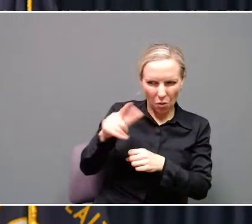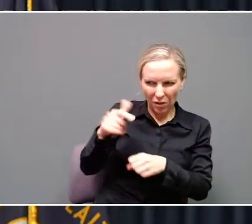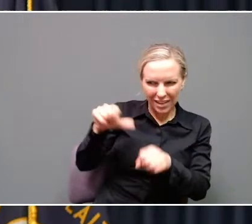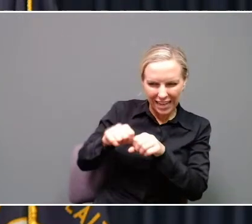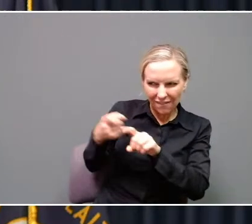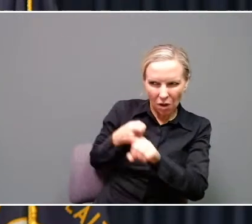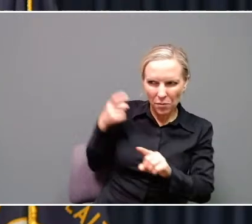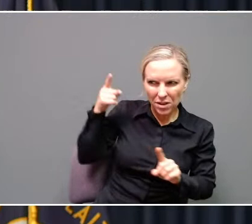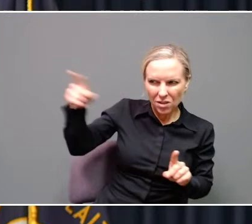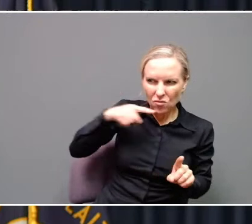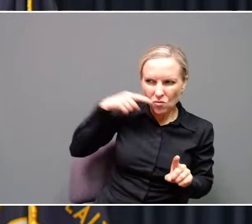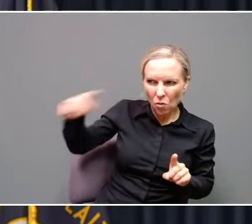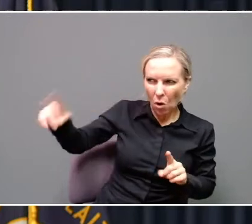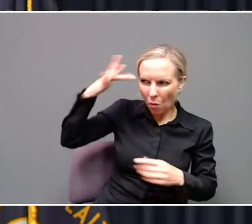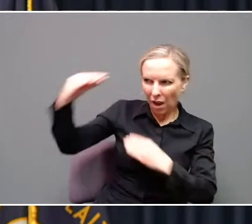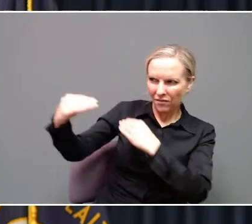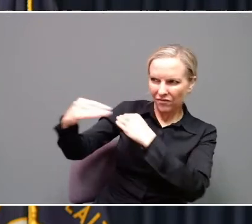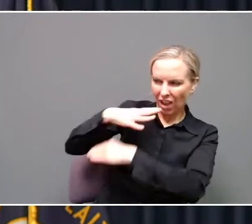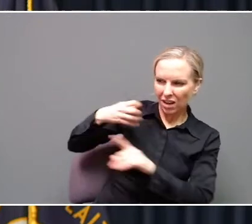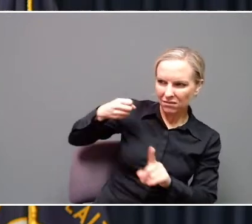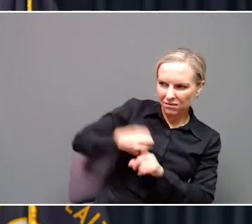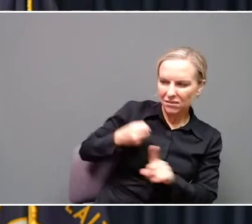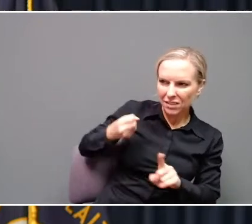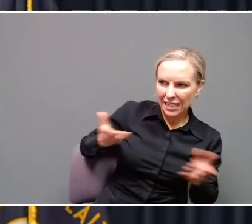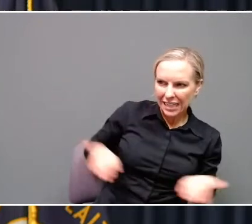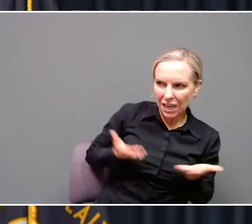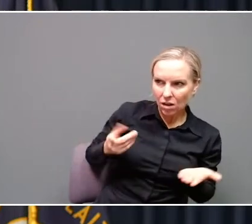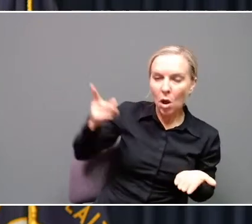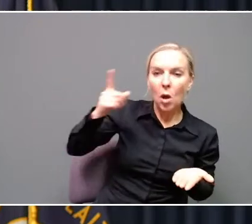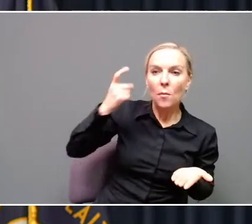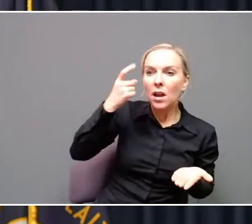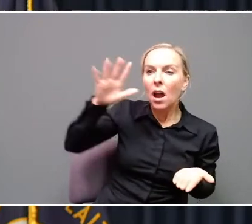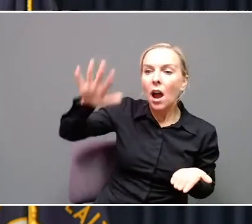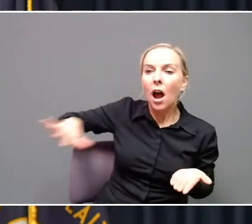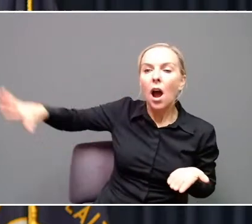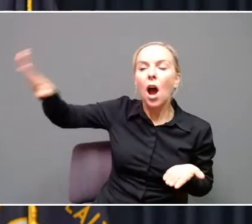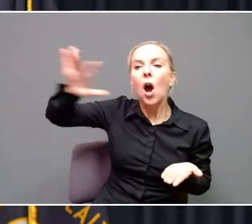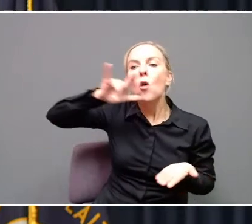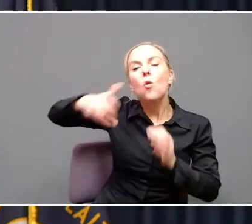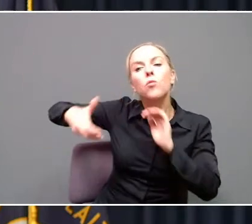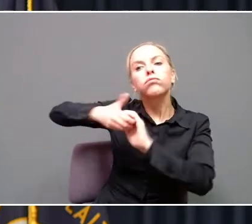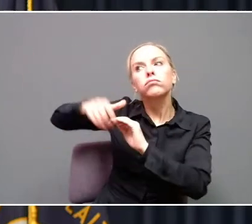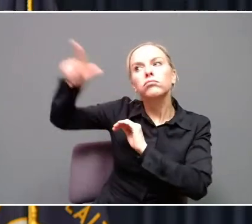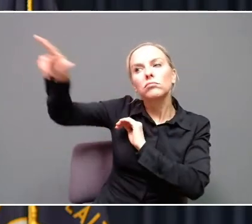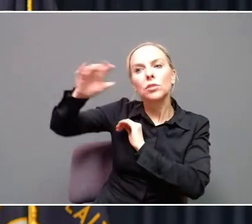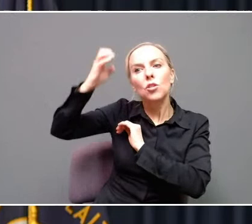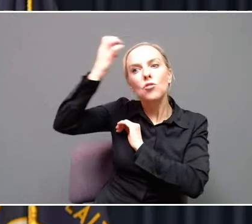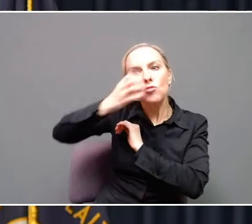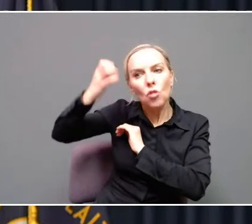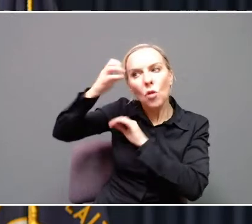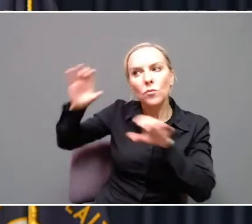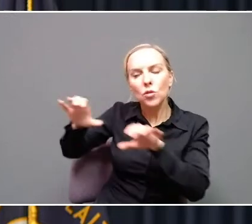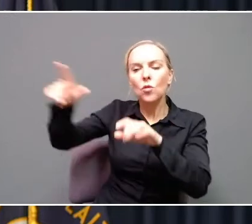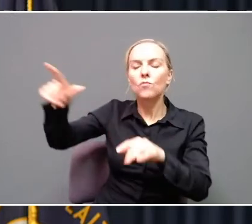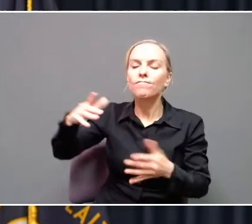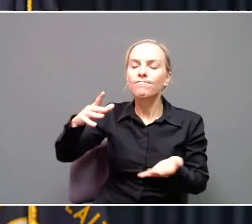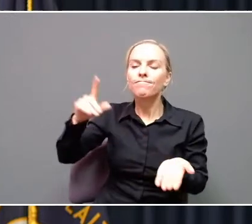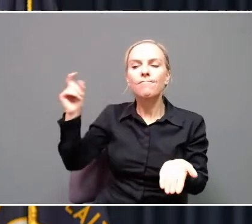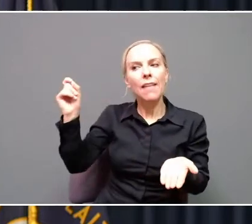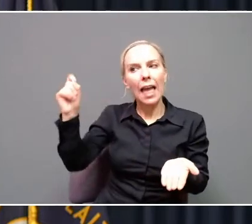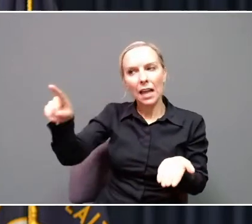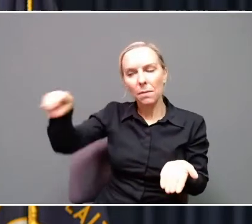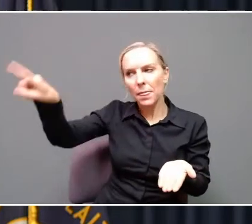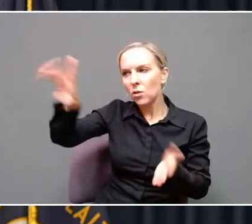from Russia. Well, all of our allies in Europe do. And we are asking them to not take those Russian exports, to not